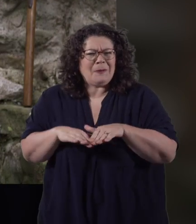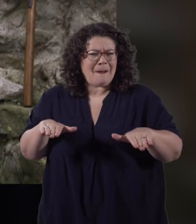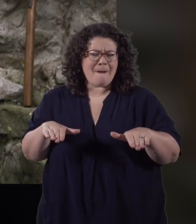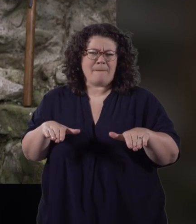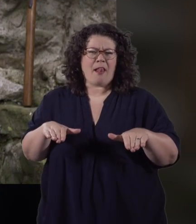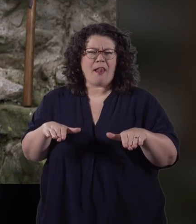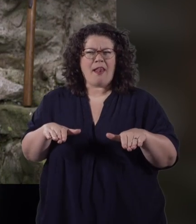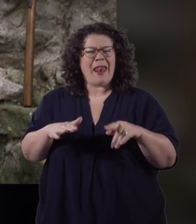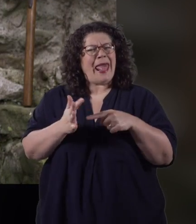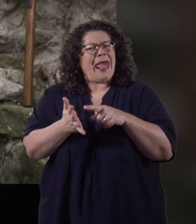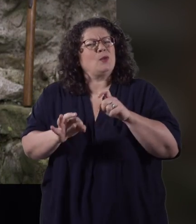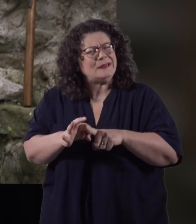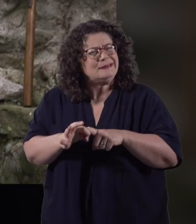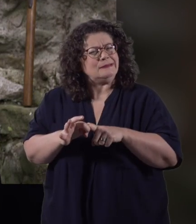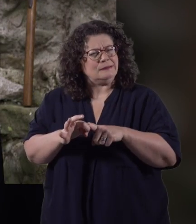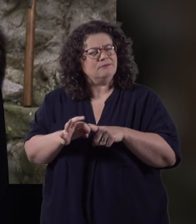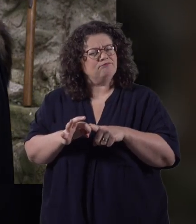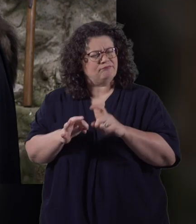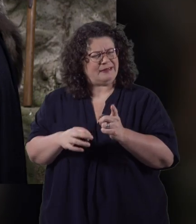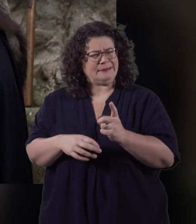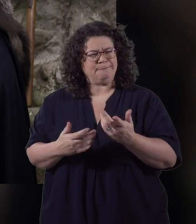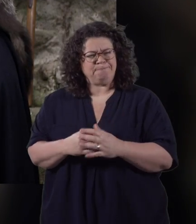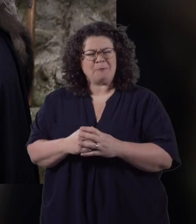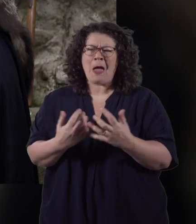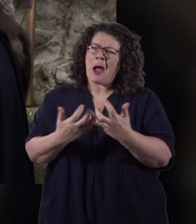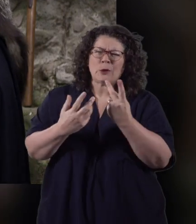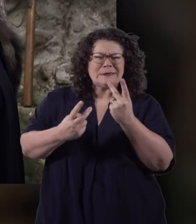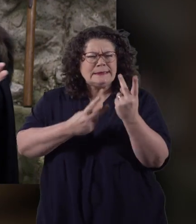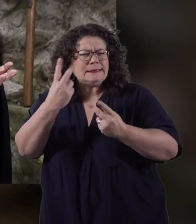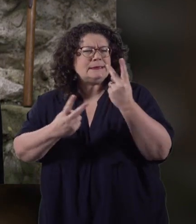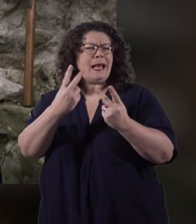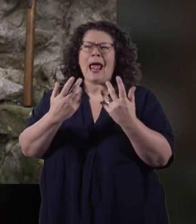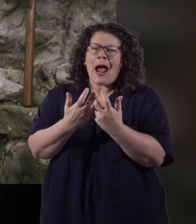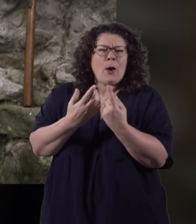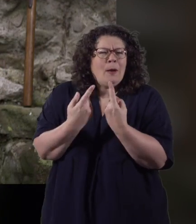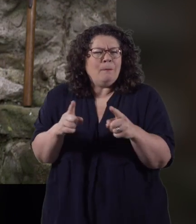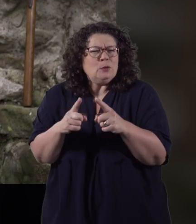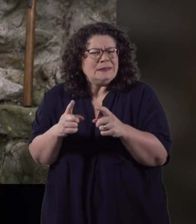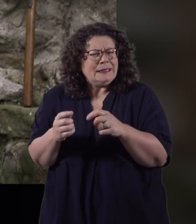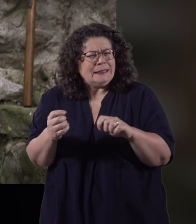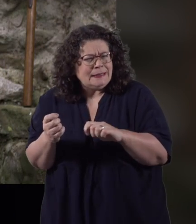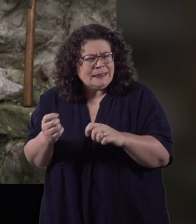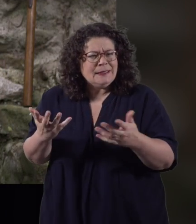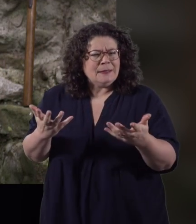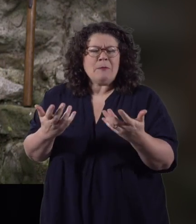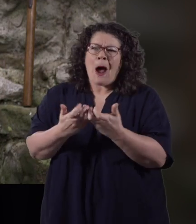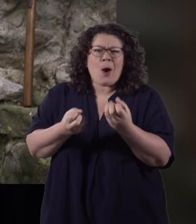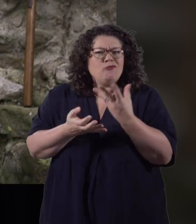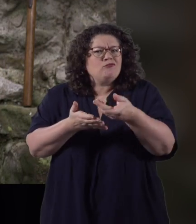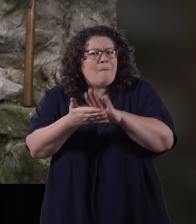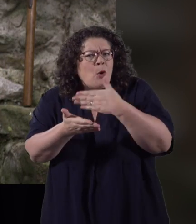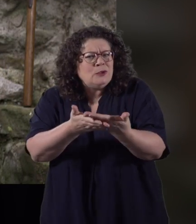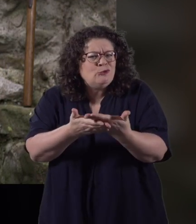table. Etiquette is what these things are called. How to sing and play a musical instrument, even how to